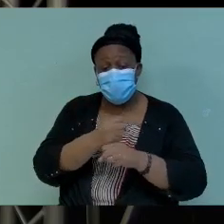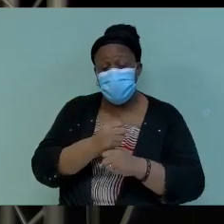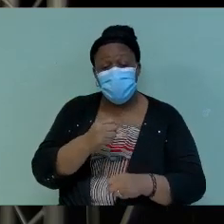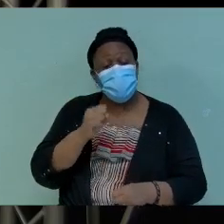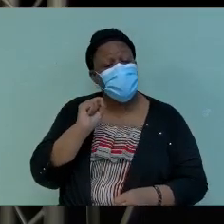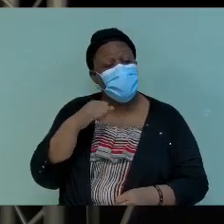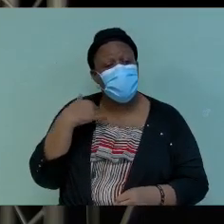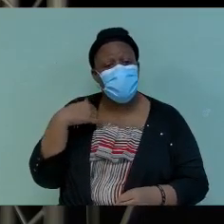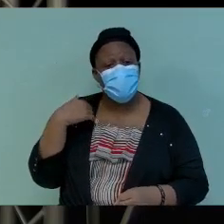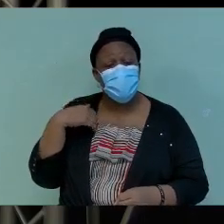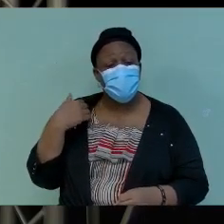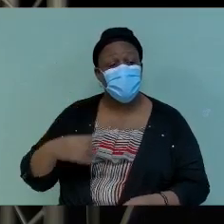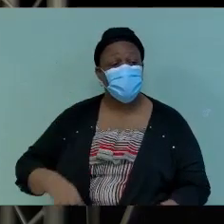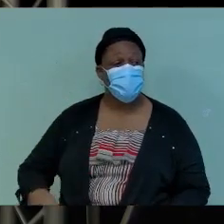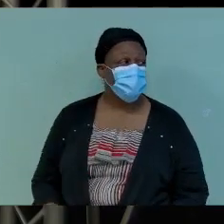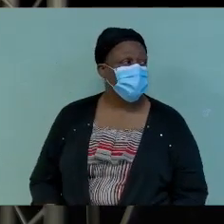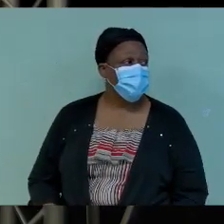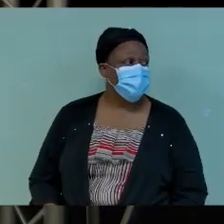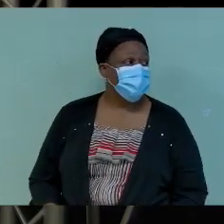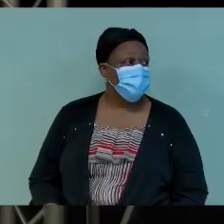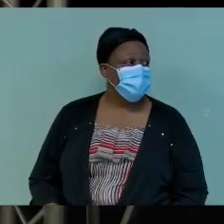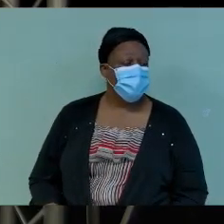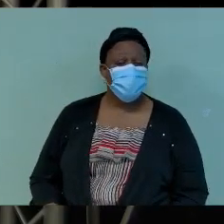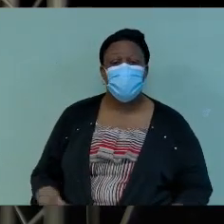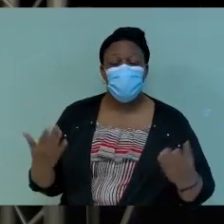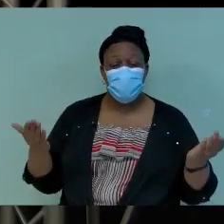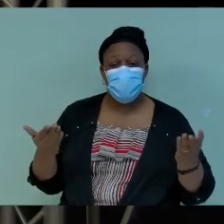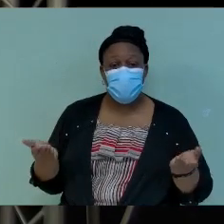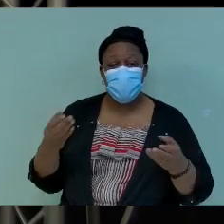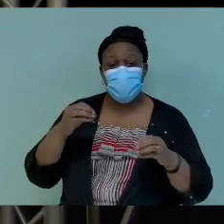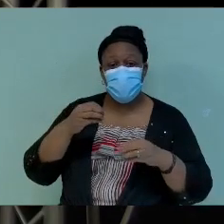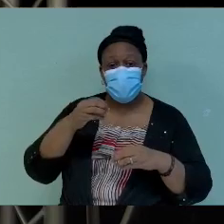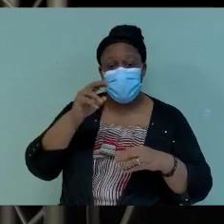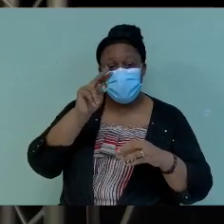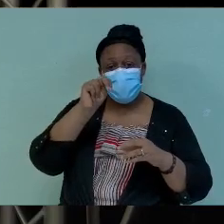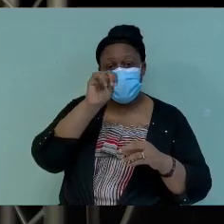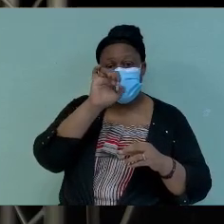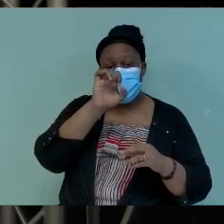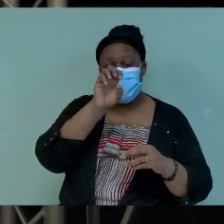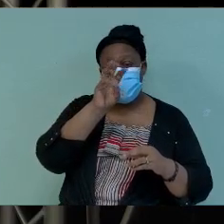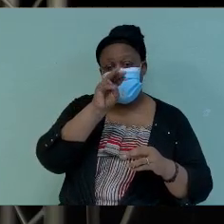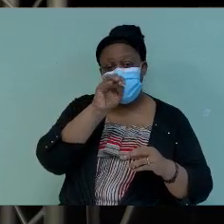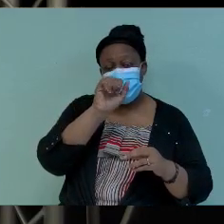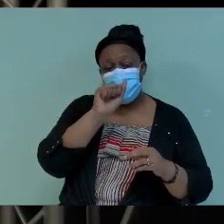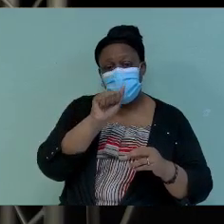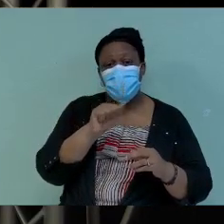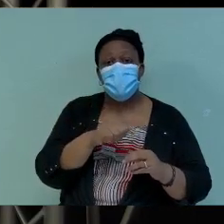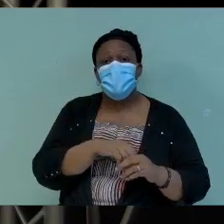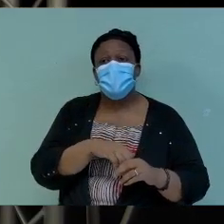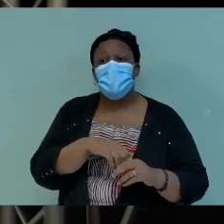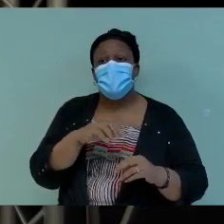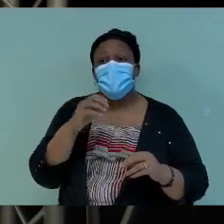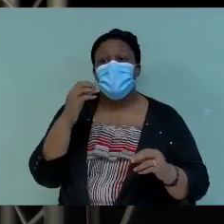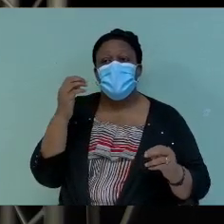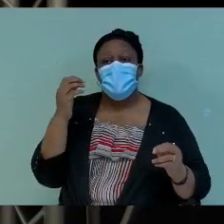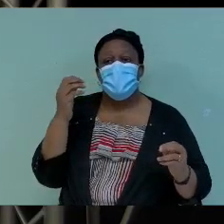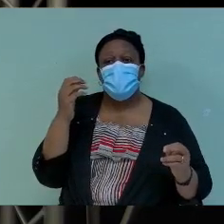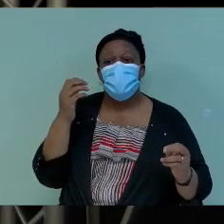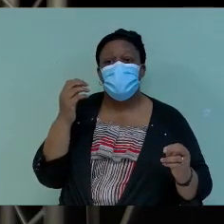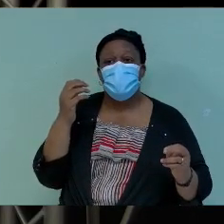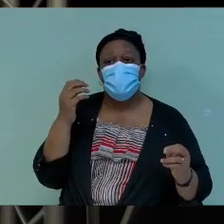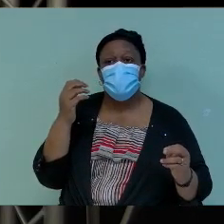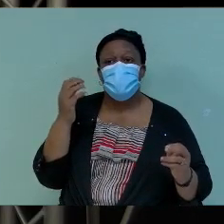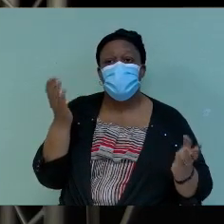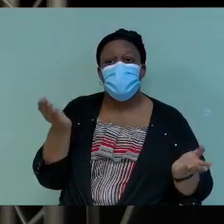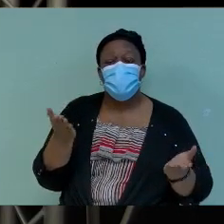hours. The NEOC, separate and apart, would have processed a total of 16 calls,